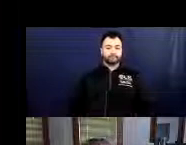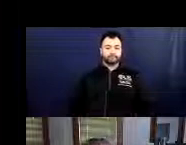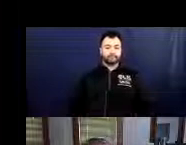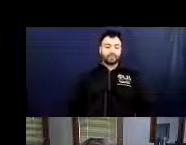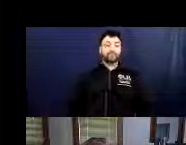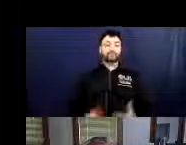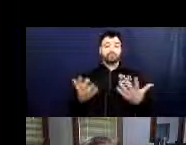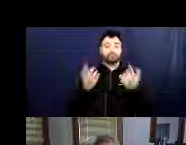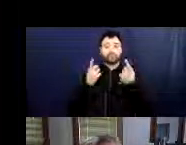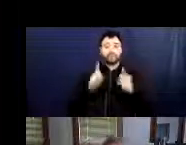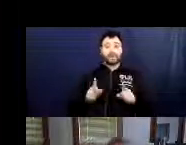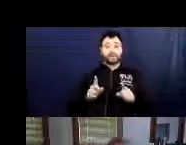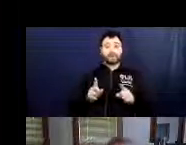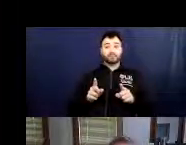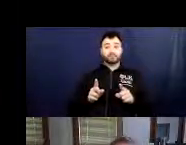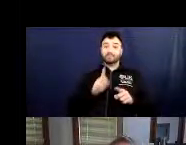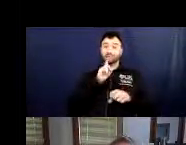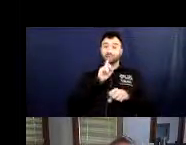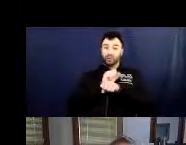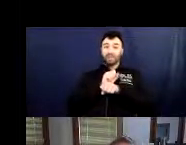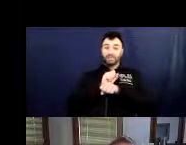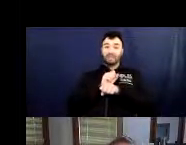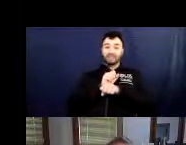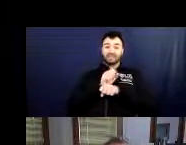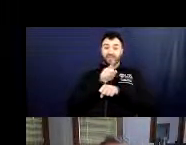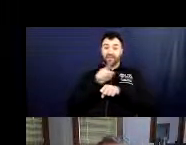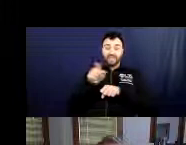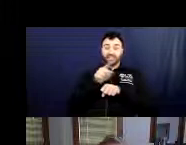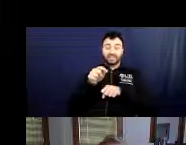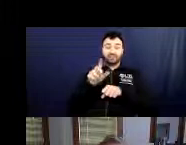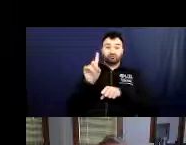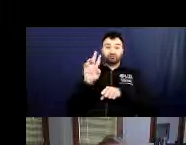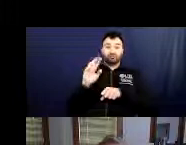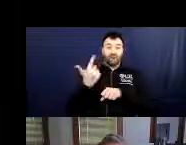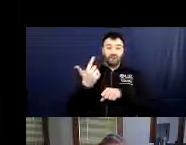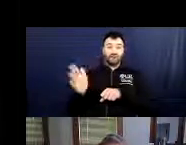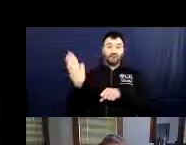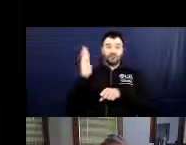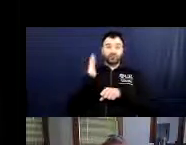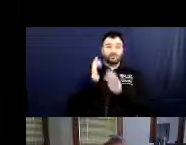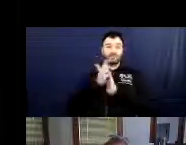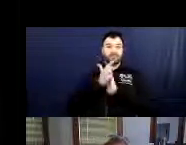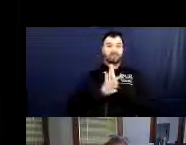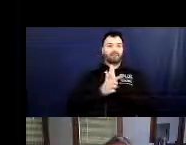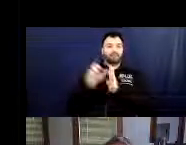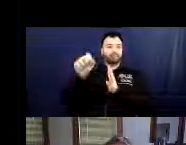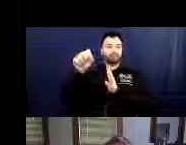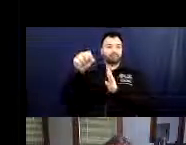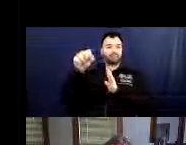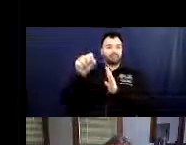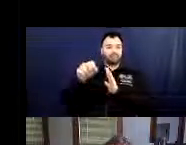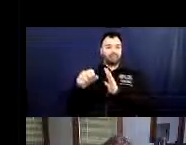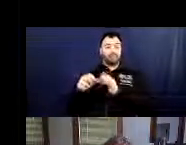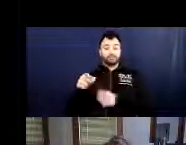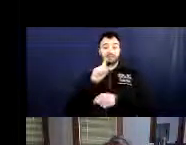when all this stuff was legal. All of this was legal. And you might recognize the Bayer name there. Heroin could be